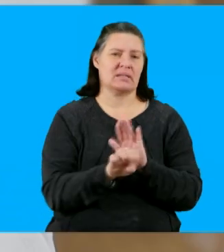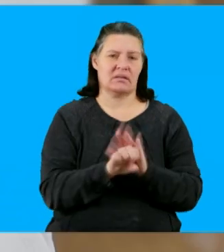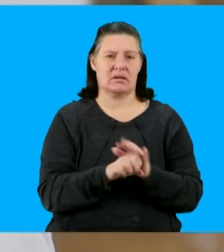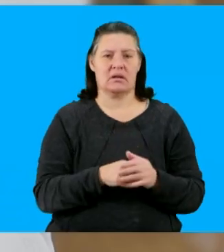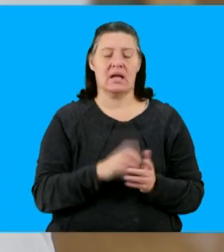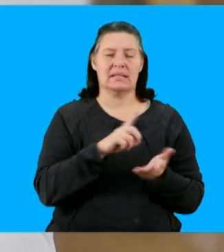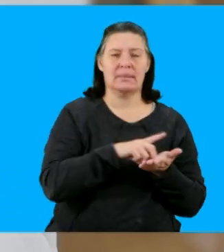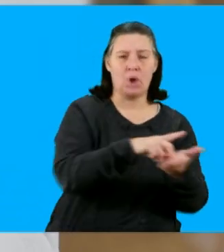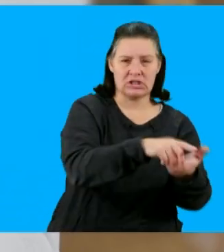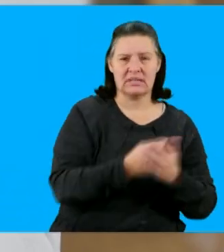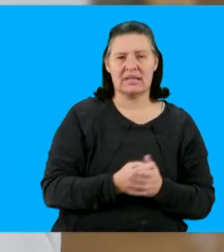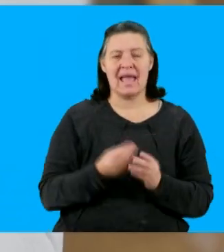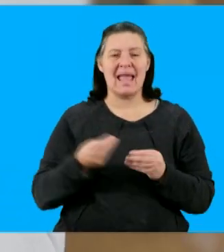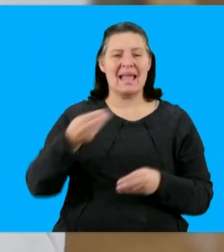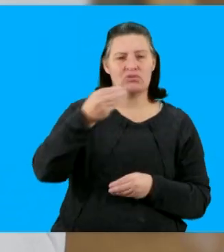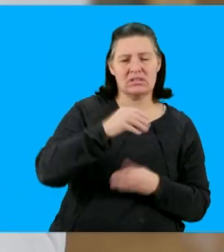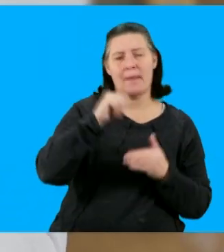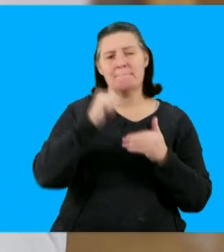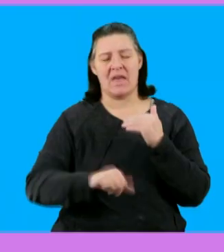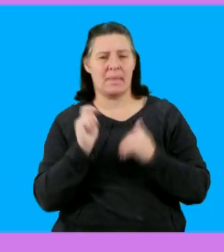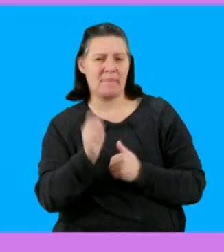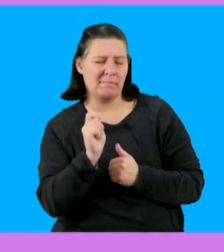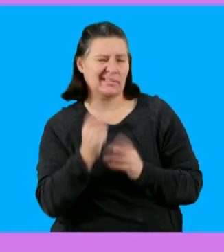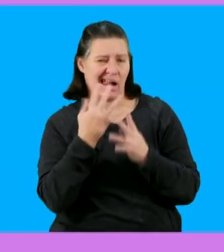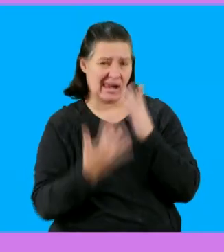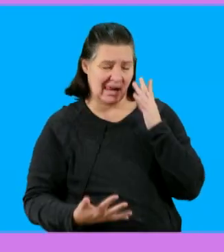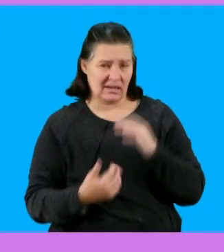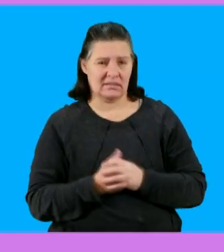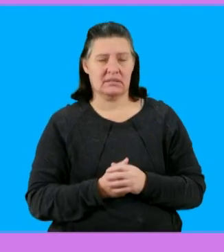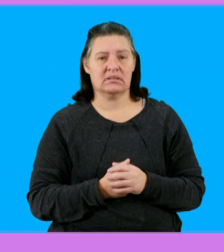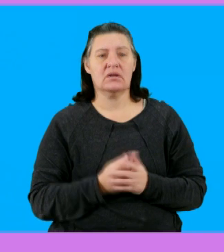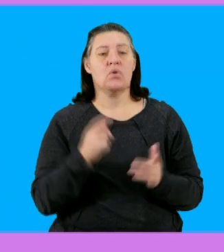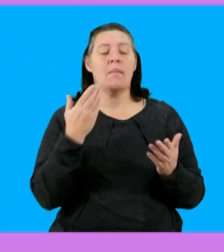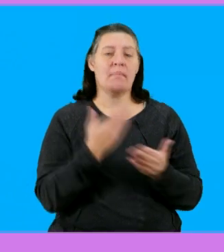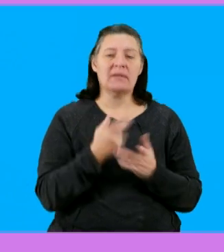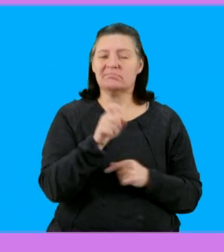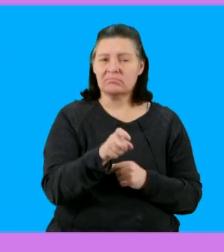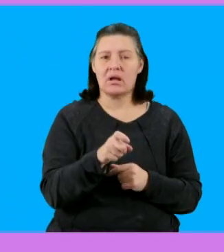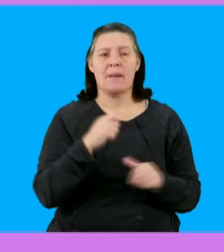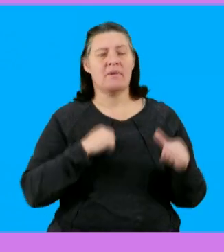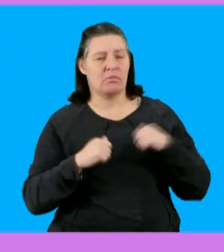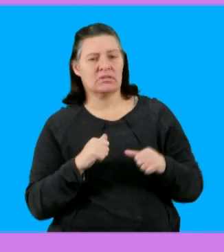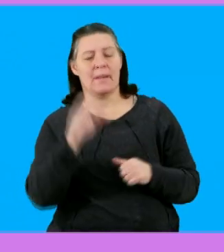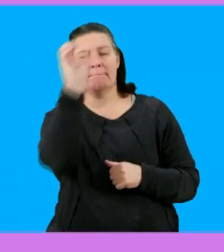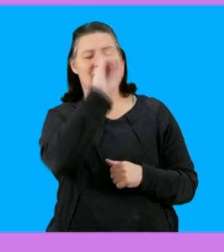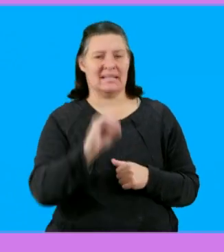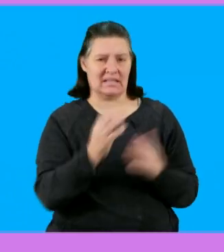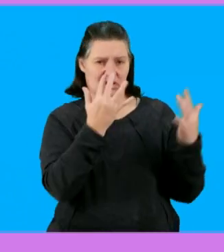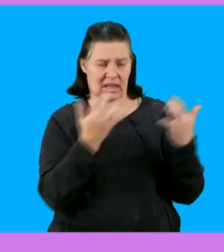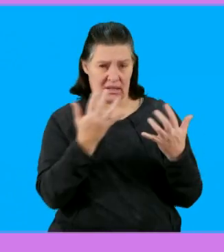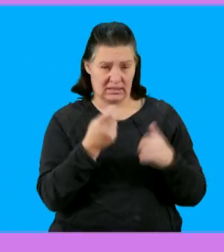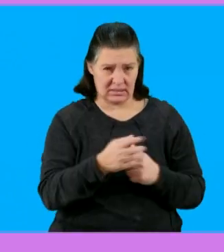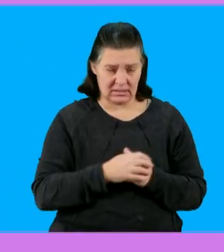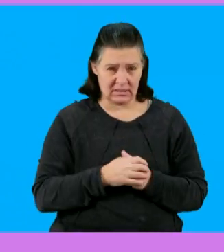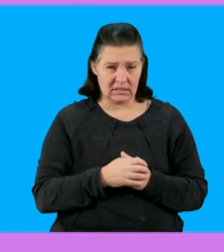for example, deposit, interest, monthly, installment, and so on. Right? You must be able to perform percentage